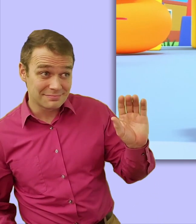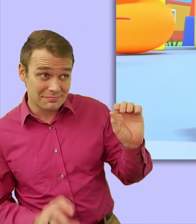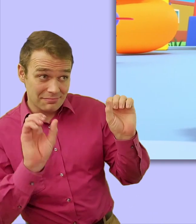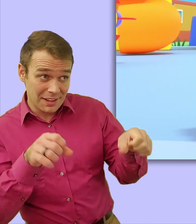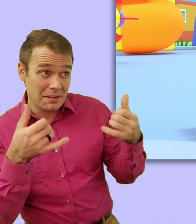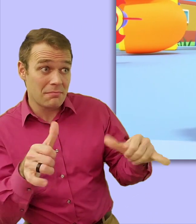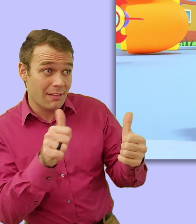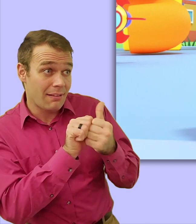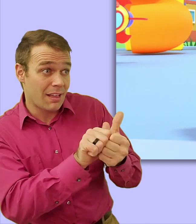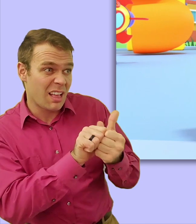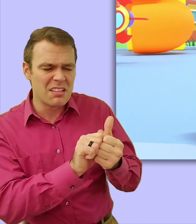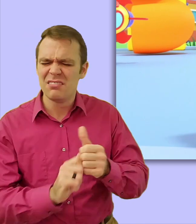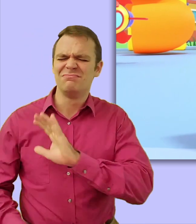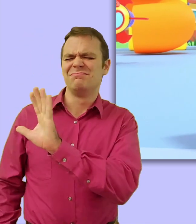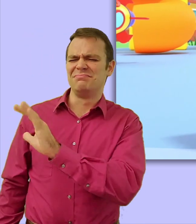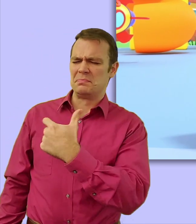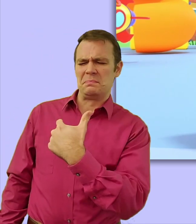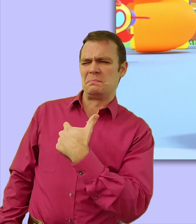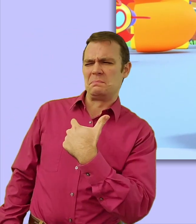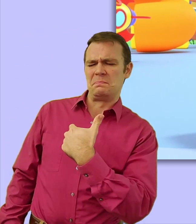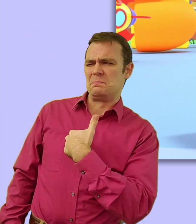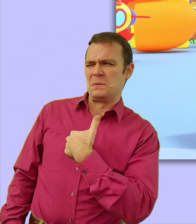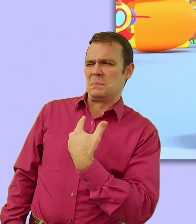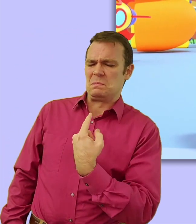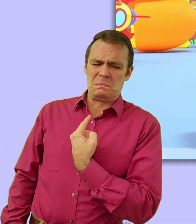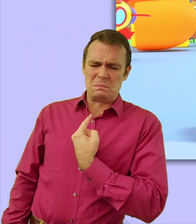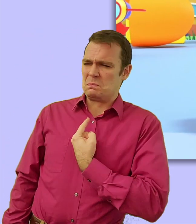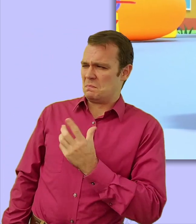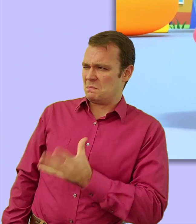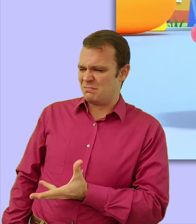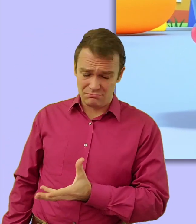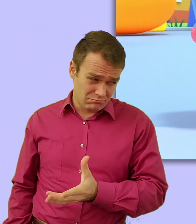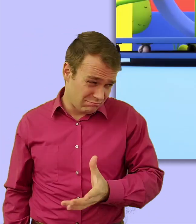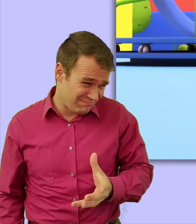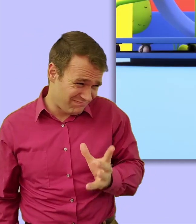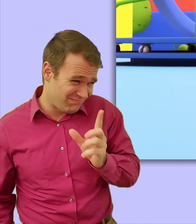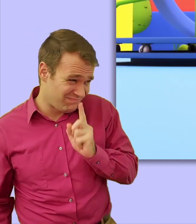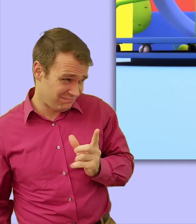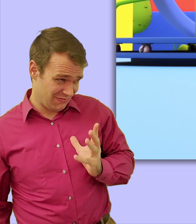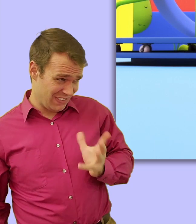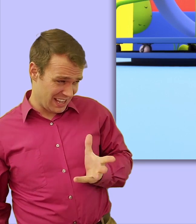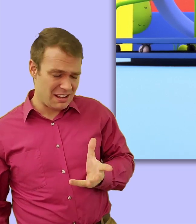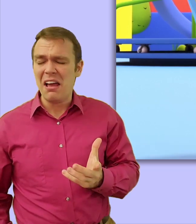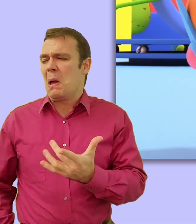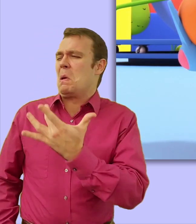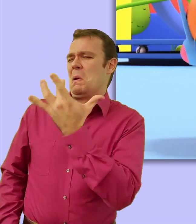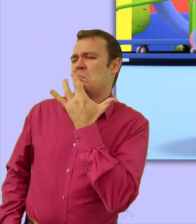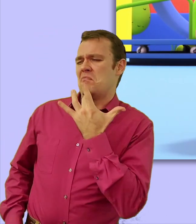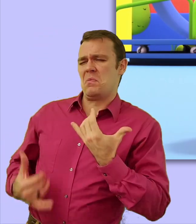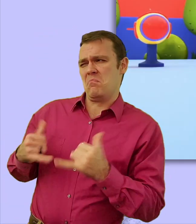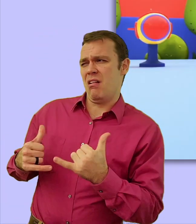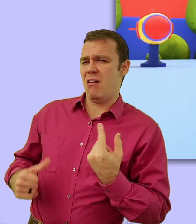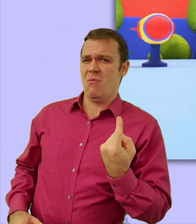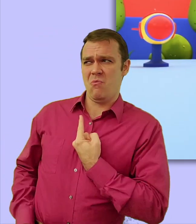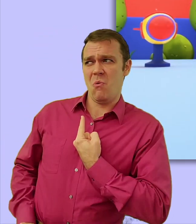Huggy, can I play ball with you? No, I'm okay. Well, you don't seem okay. Look, I just want to play by